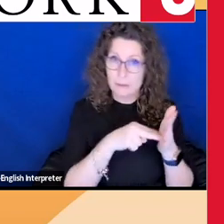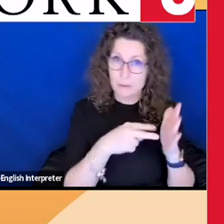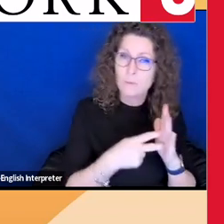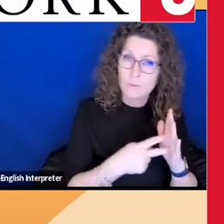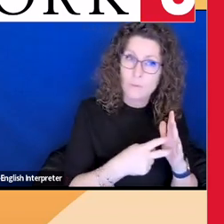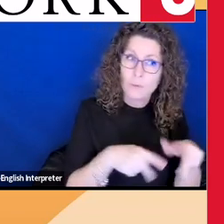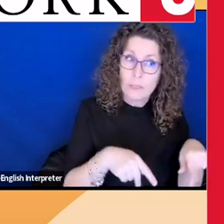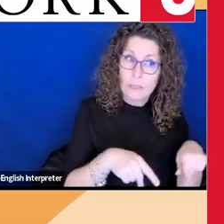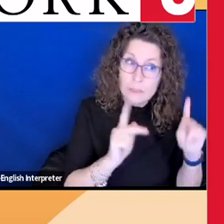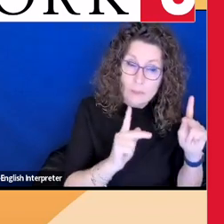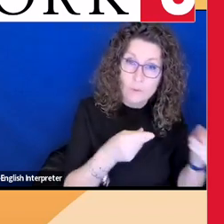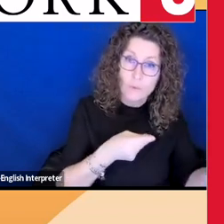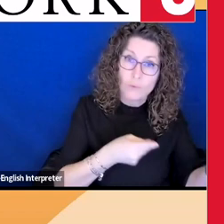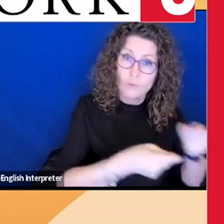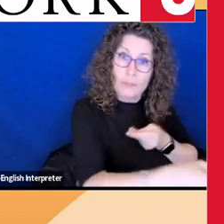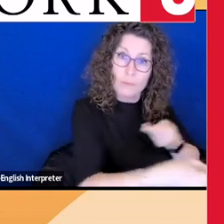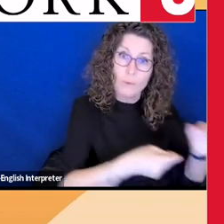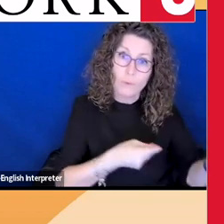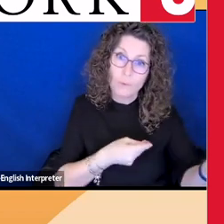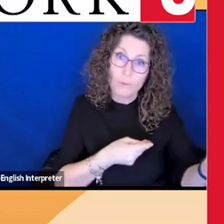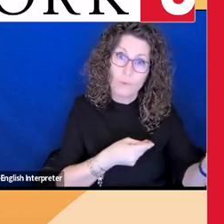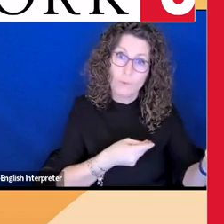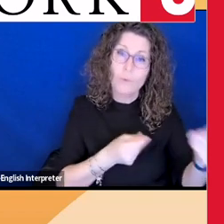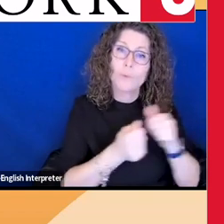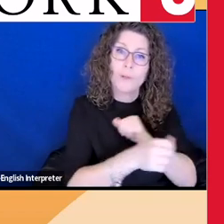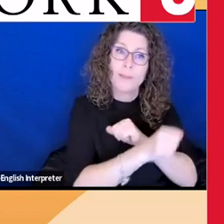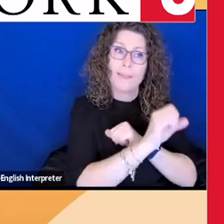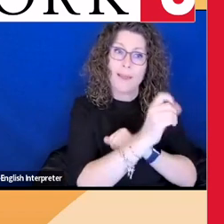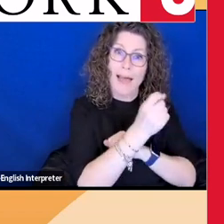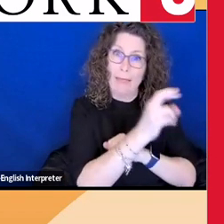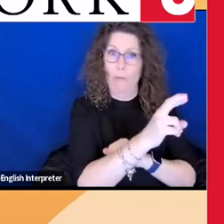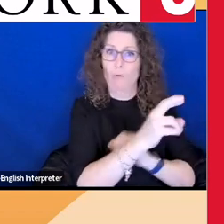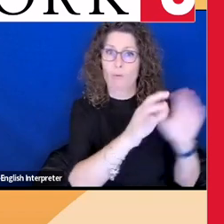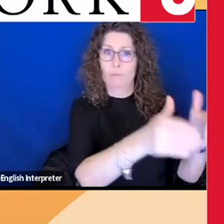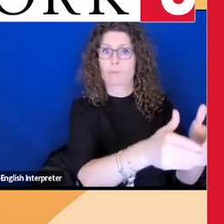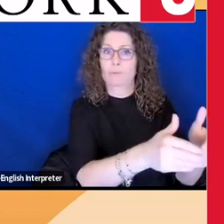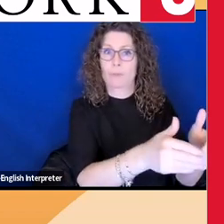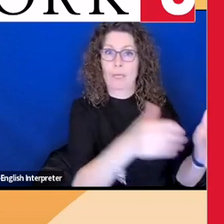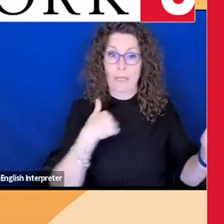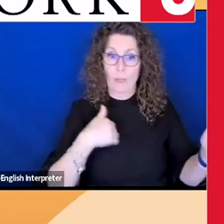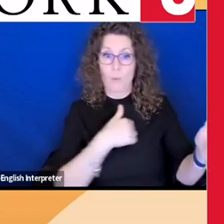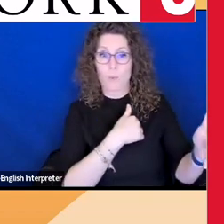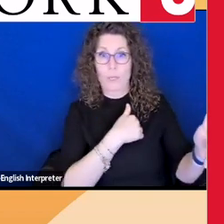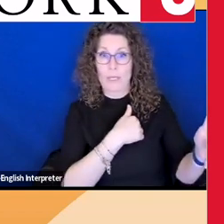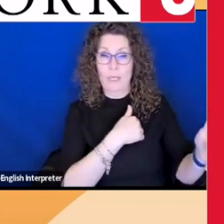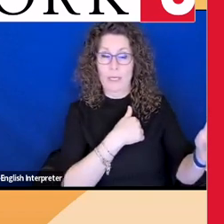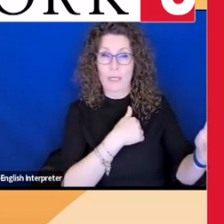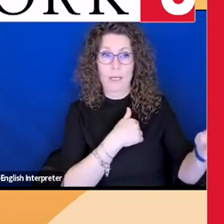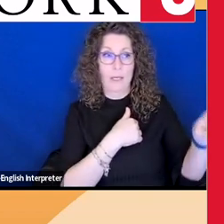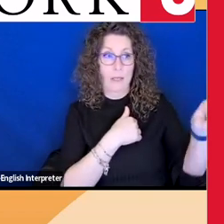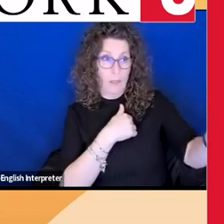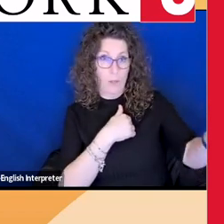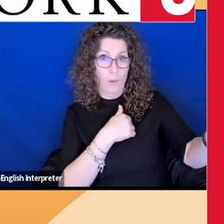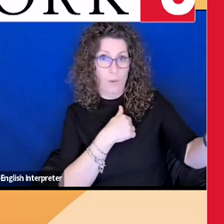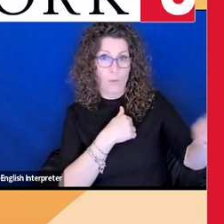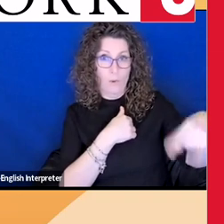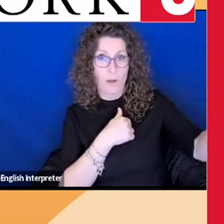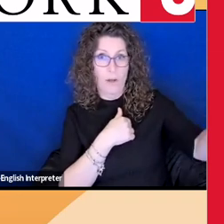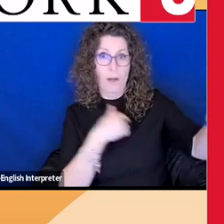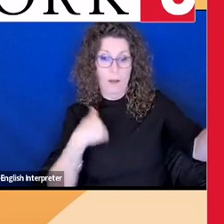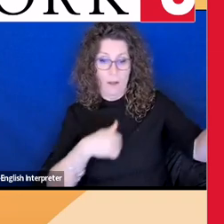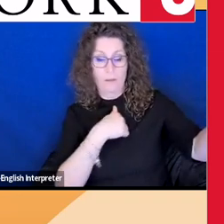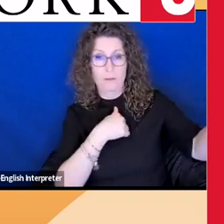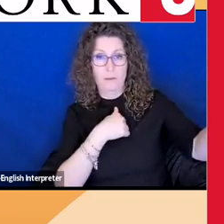and reciprocal being with another, and a being that transforms the we, the you and me, the us and them, the totality